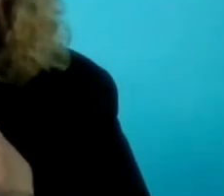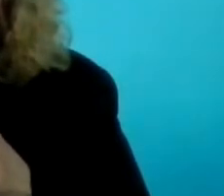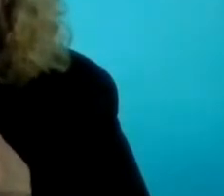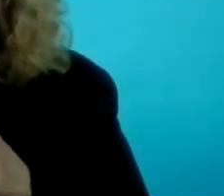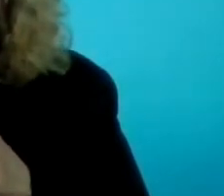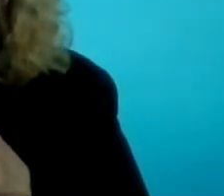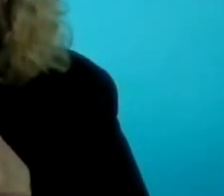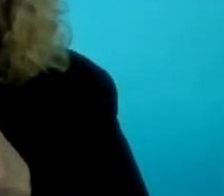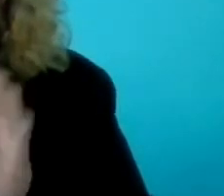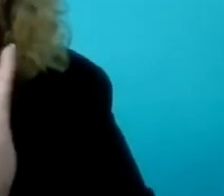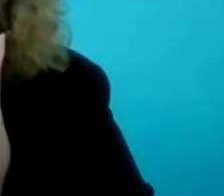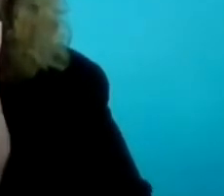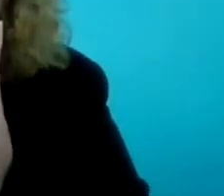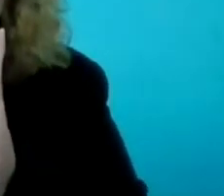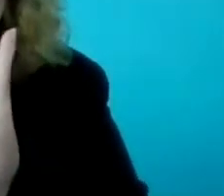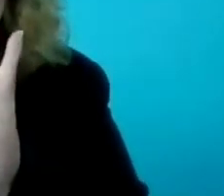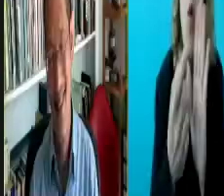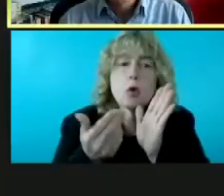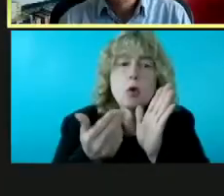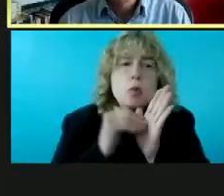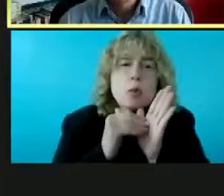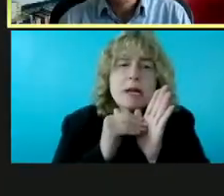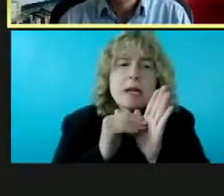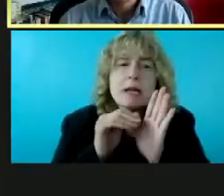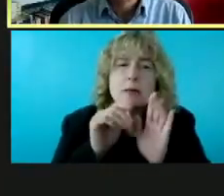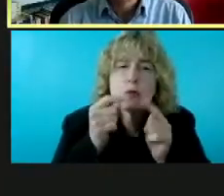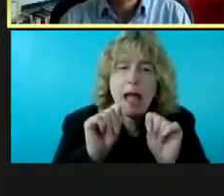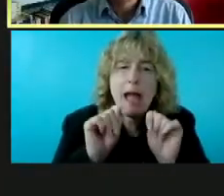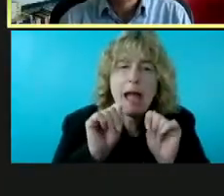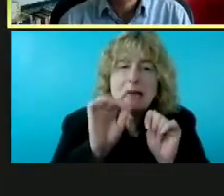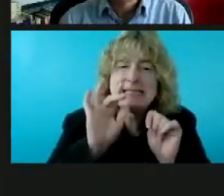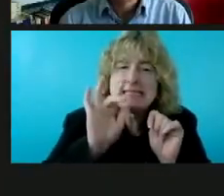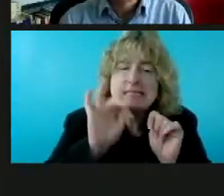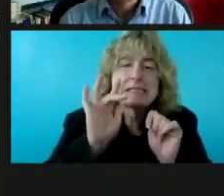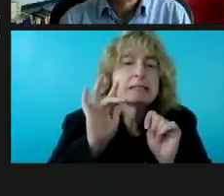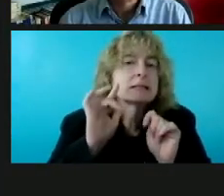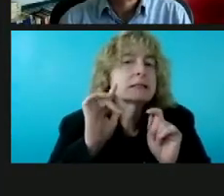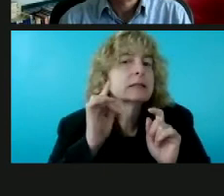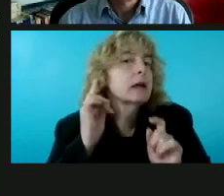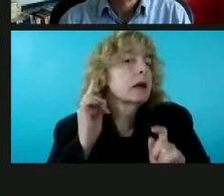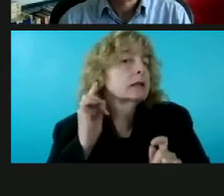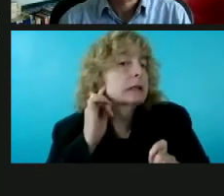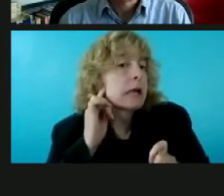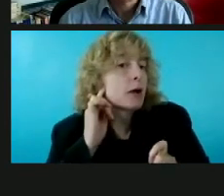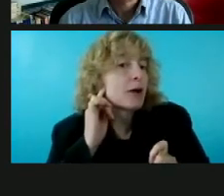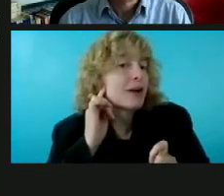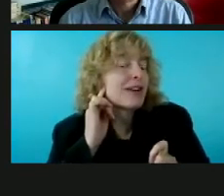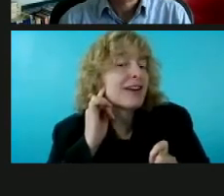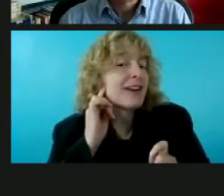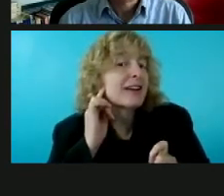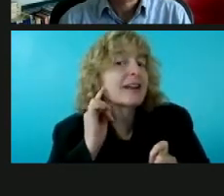the audio sound clipped. Yes. Yes. Here we go. She's right on it.